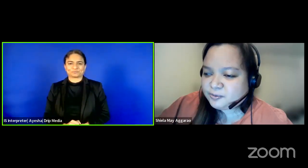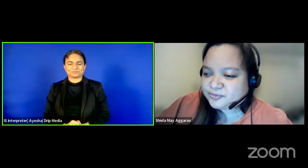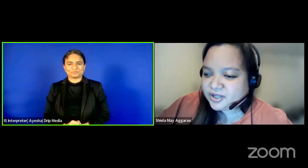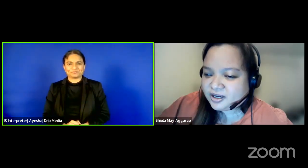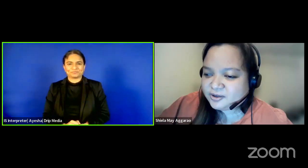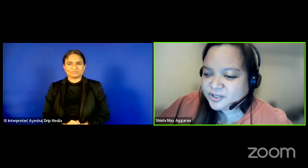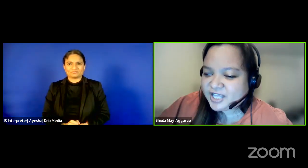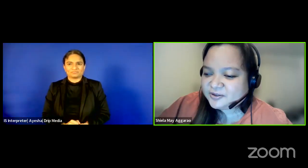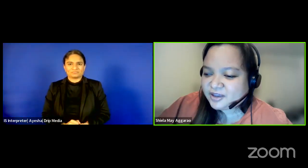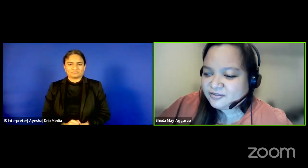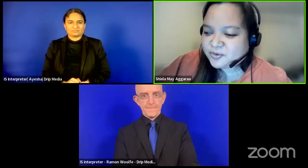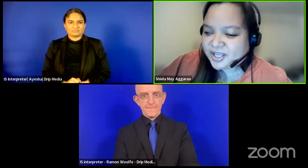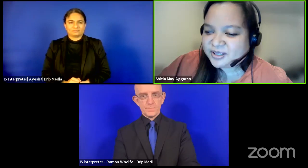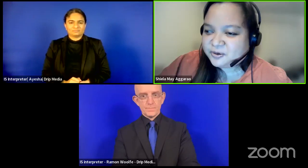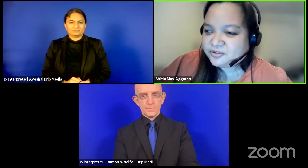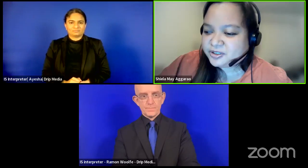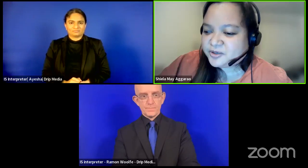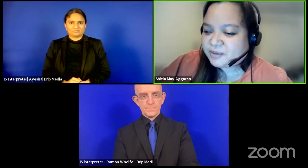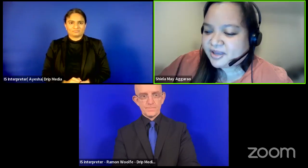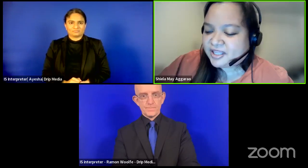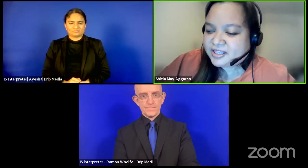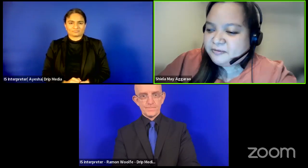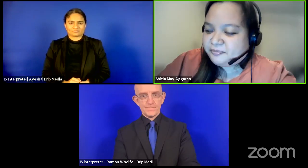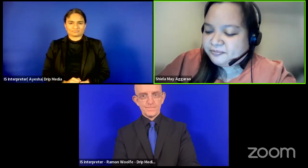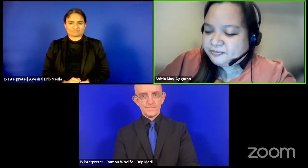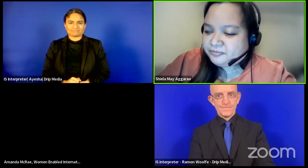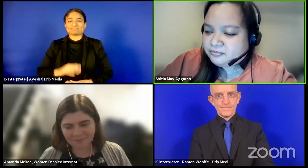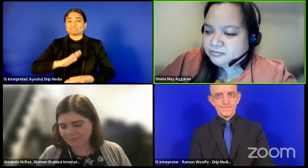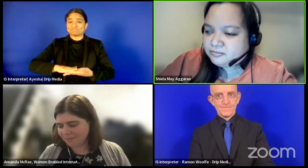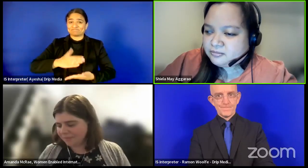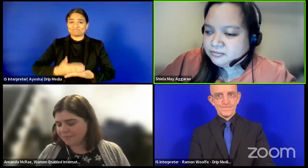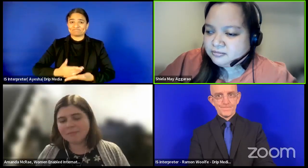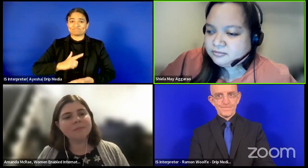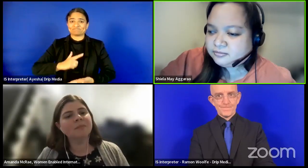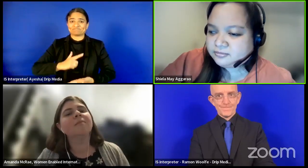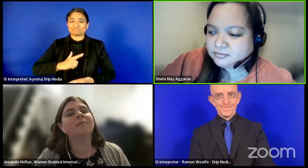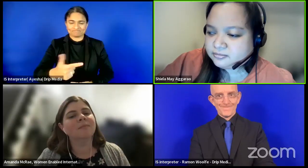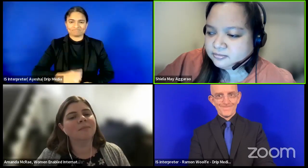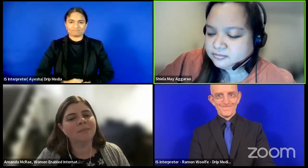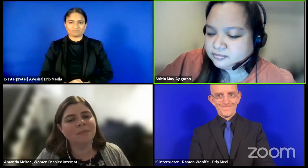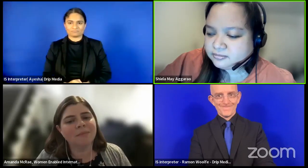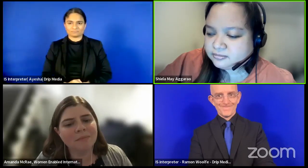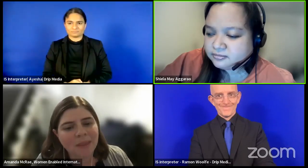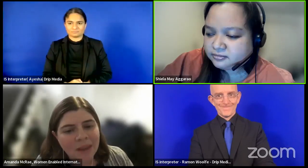So good day to everyone. Over to you, Amanda.